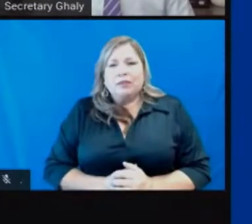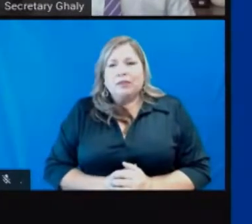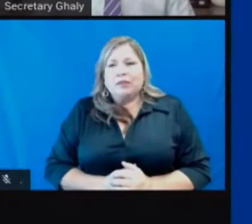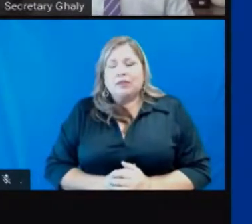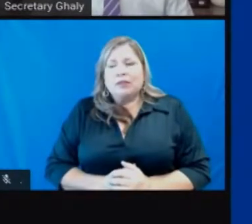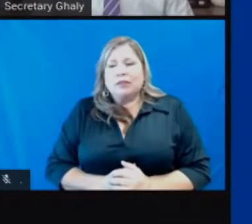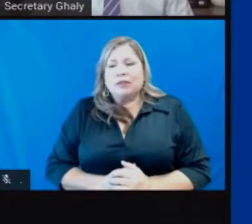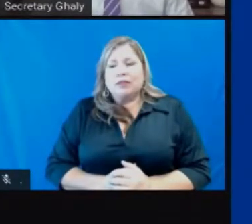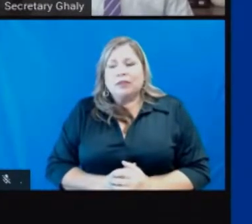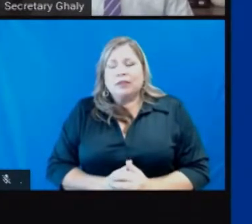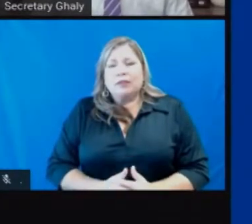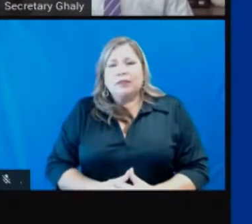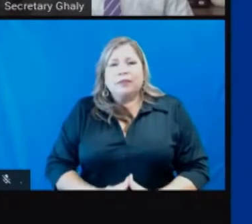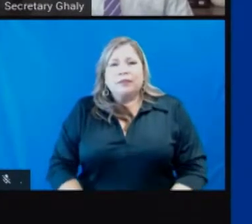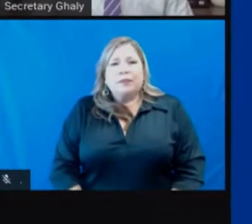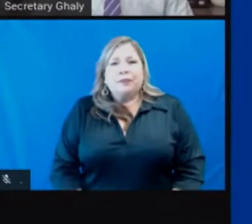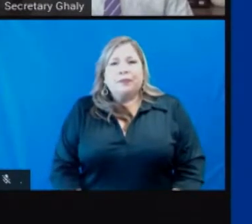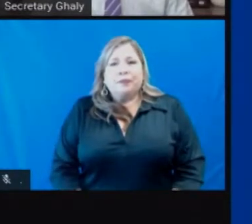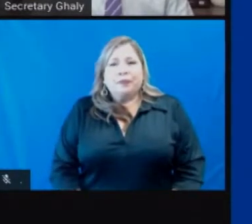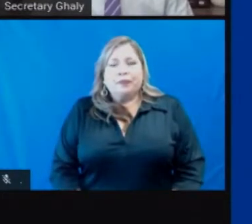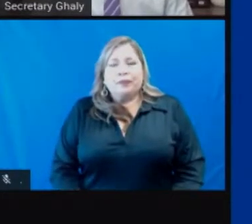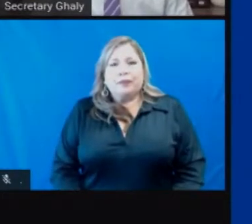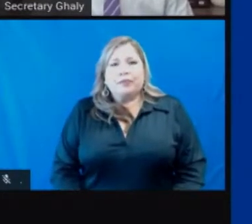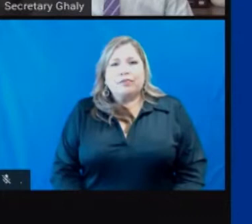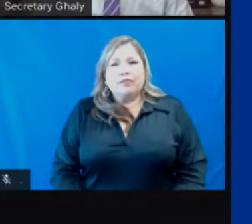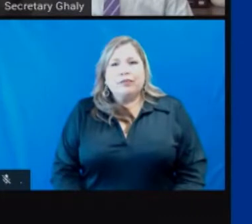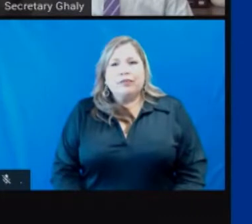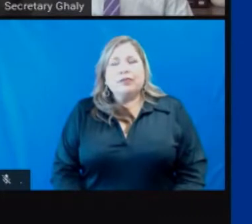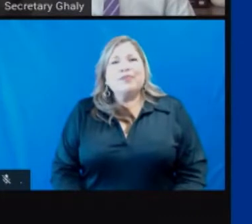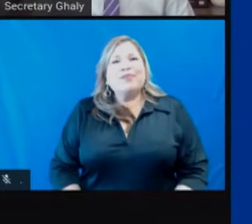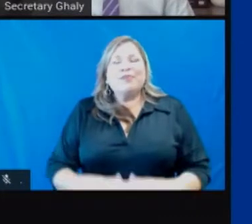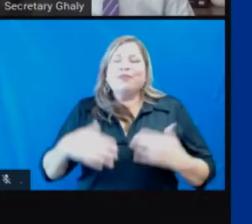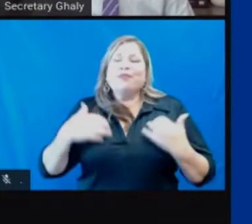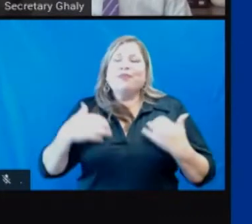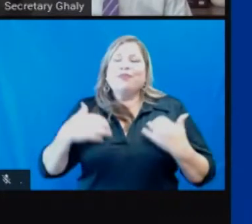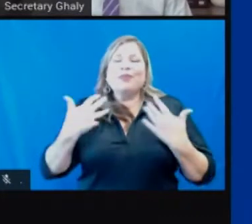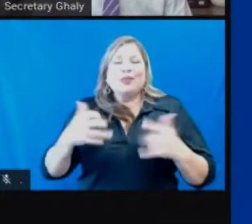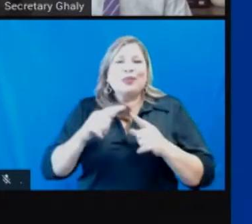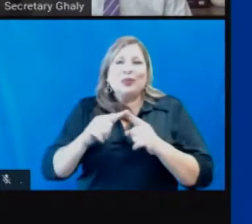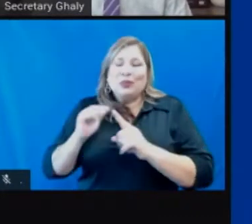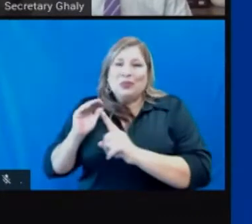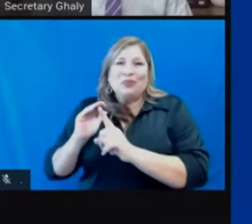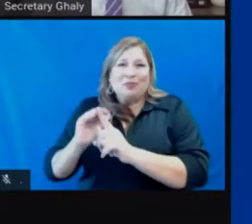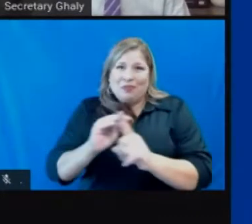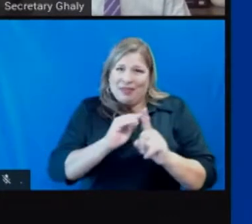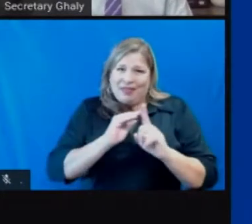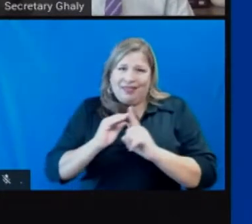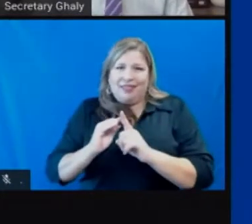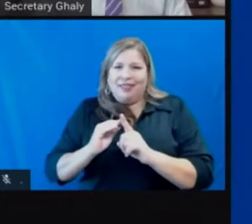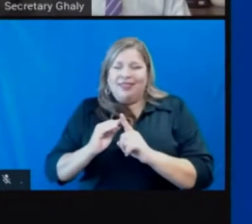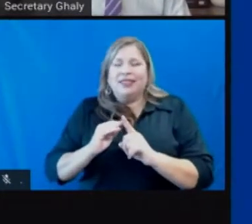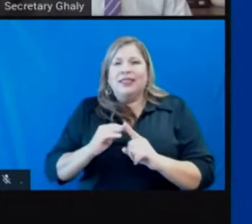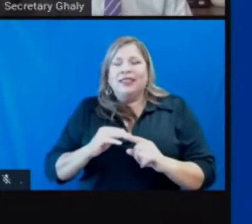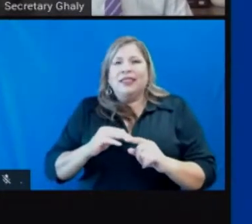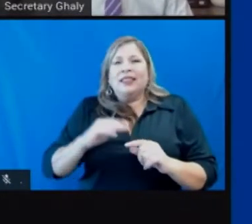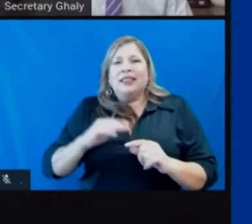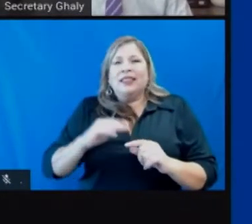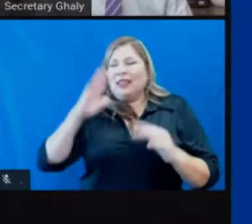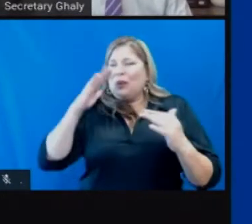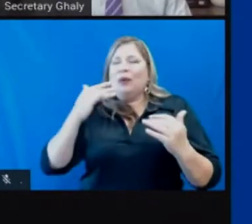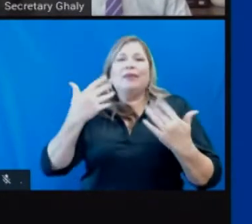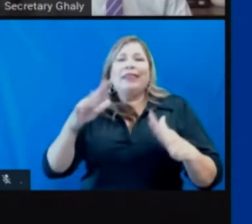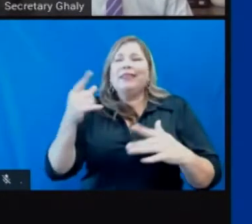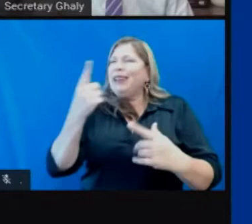I wanted to remind people, because today I've already gotten questions, our own team talked about it. Why are you focused on the